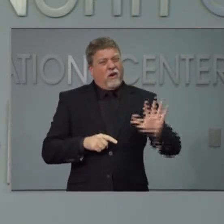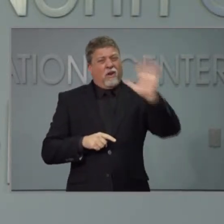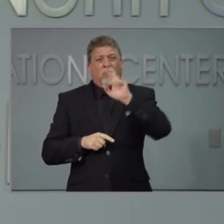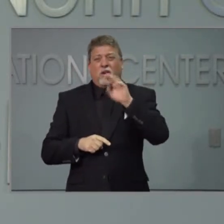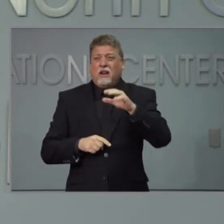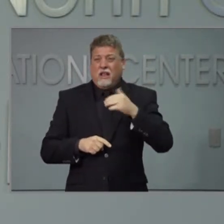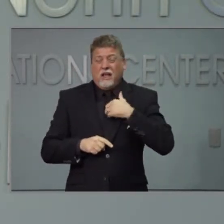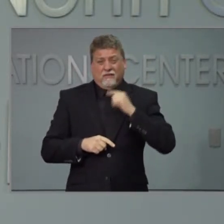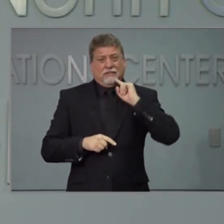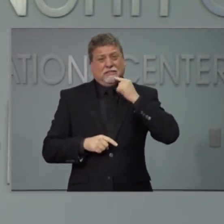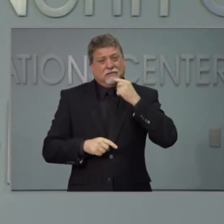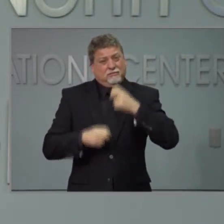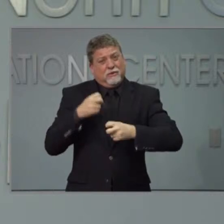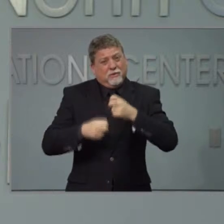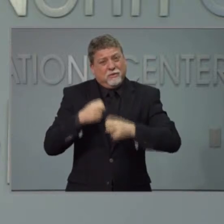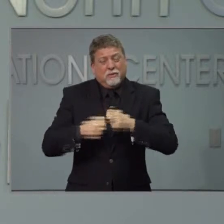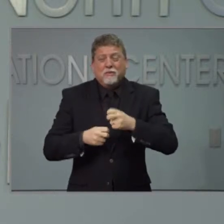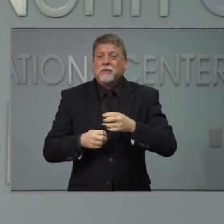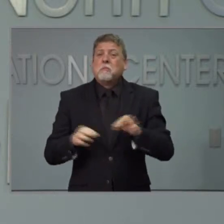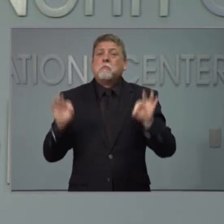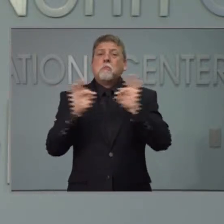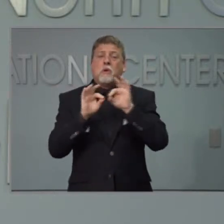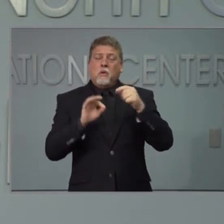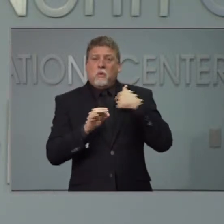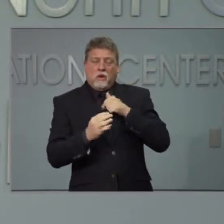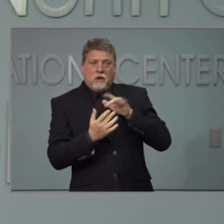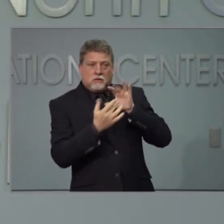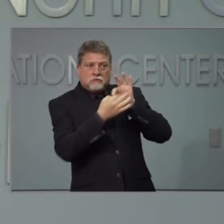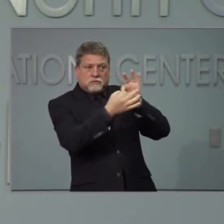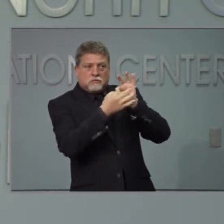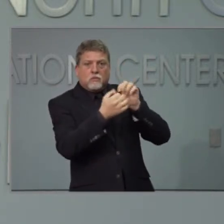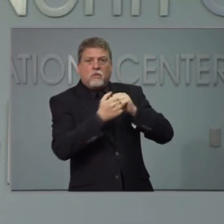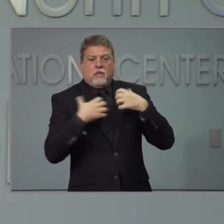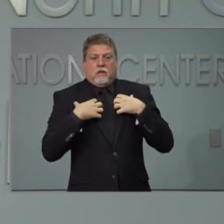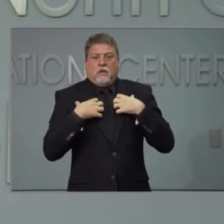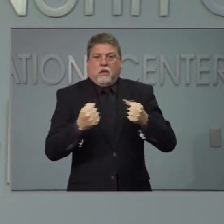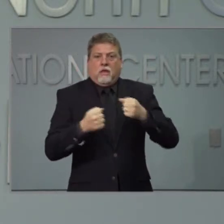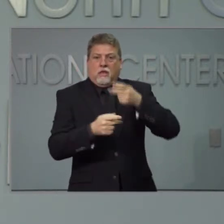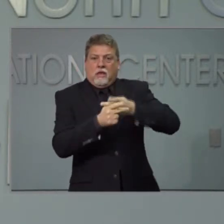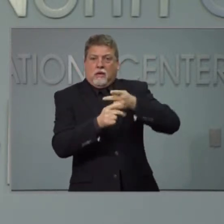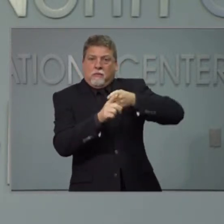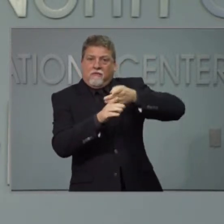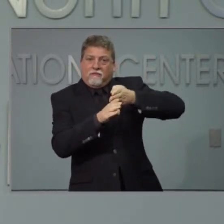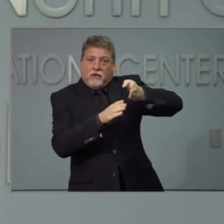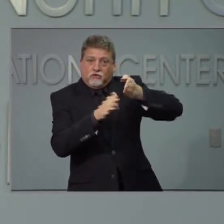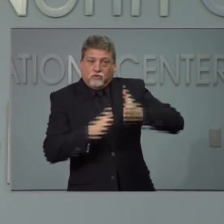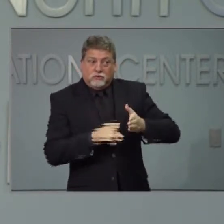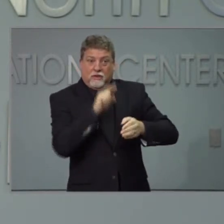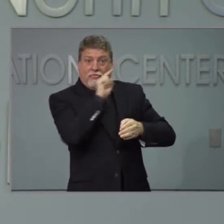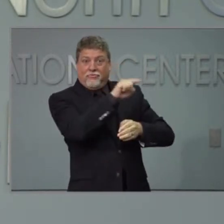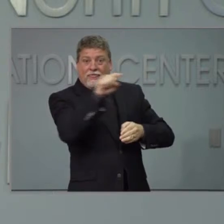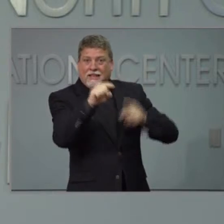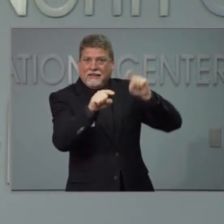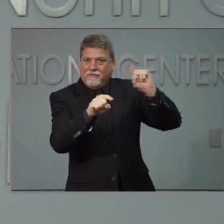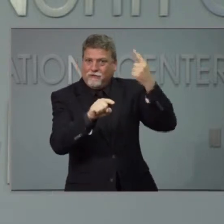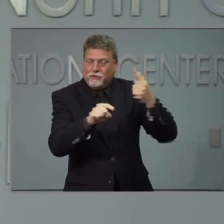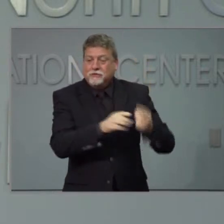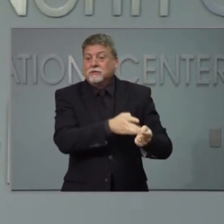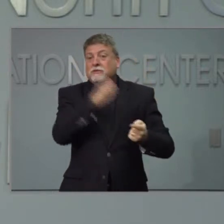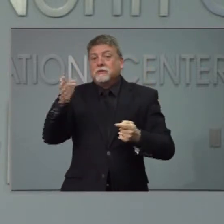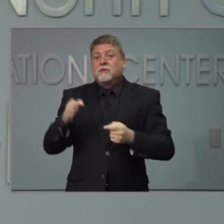work on making sure our healthcare officials get vaccinated and our people who are in long-term care